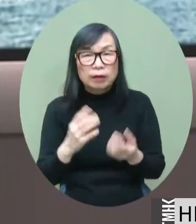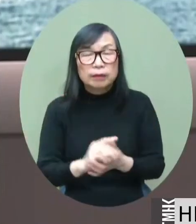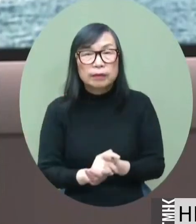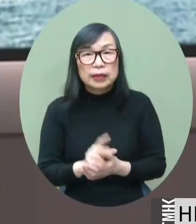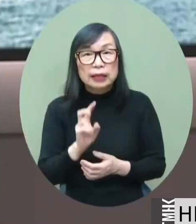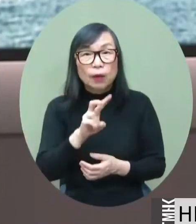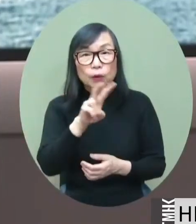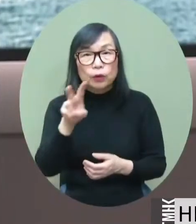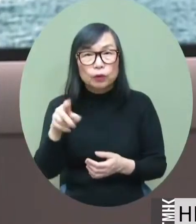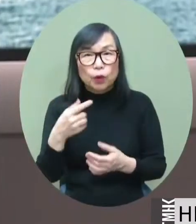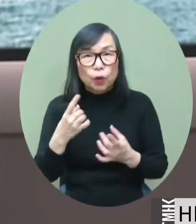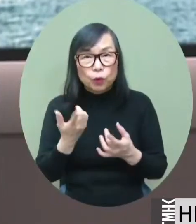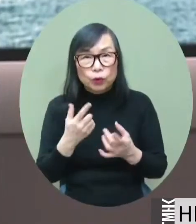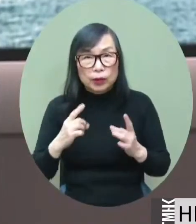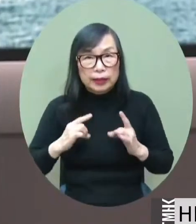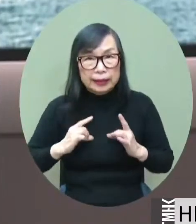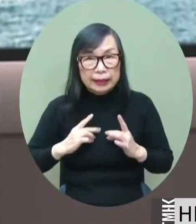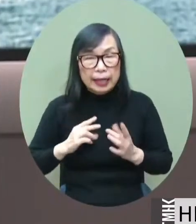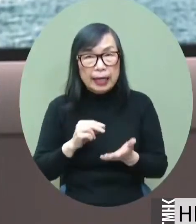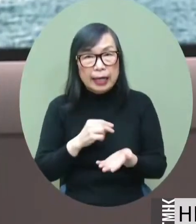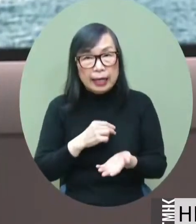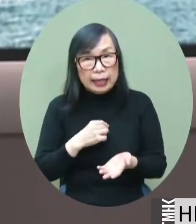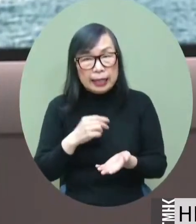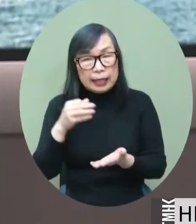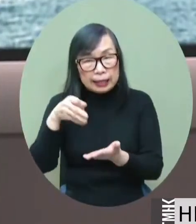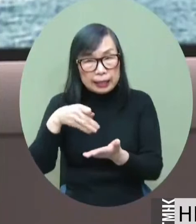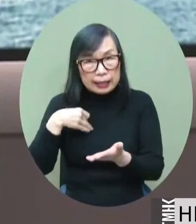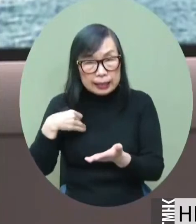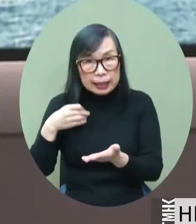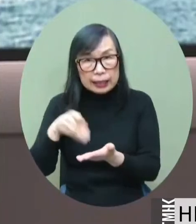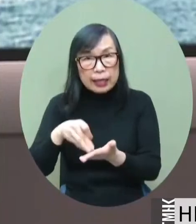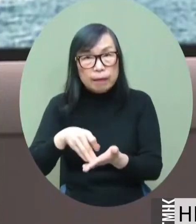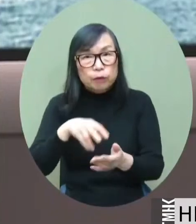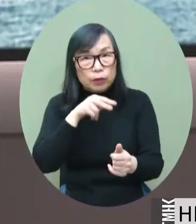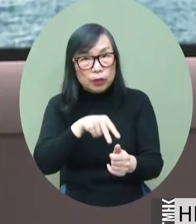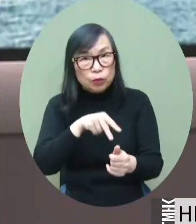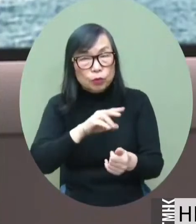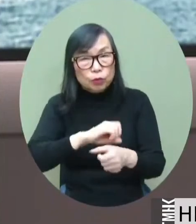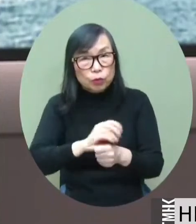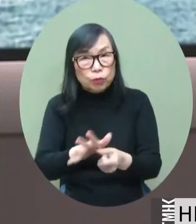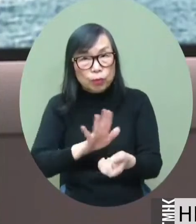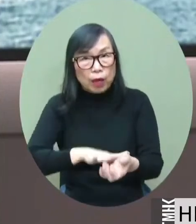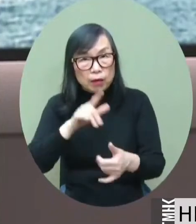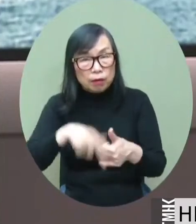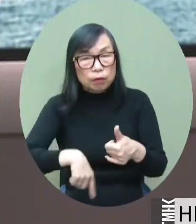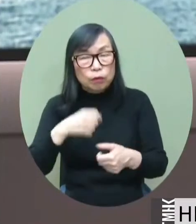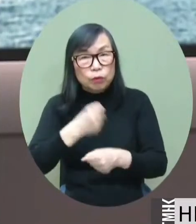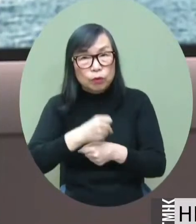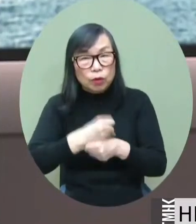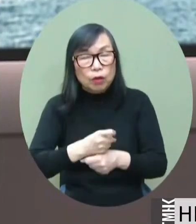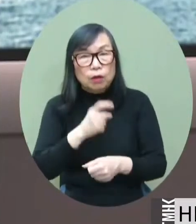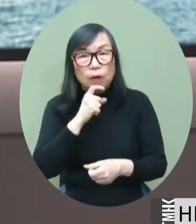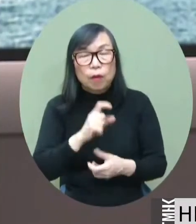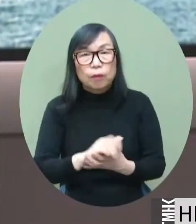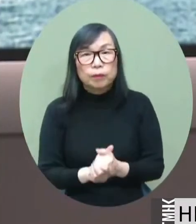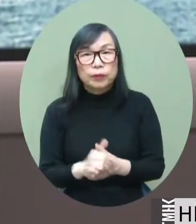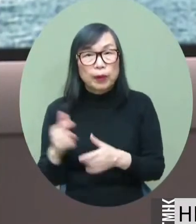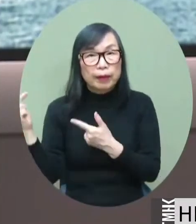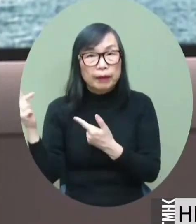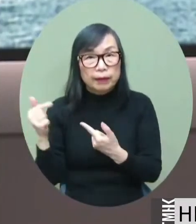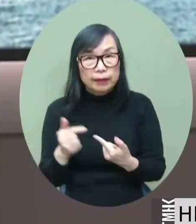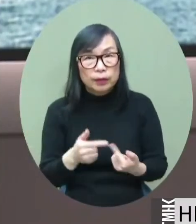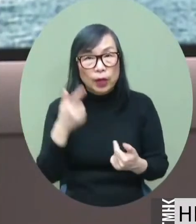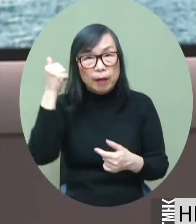Hong Kong, especially in the fifth wave. We are seeing a lot of private doctors helping to treat COVID